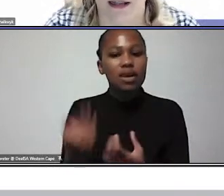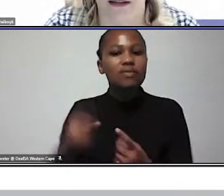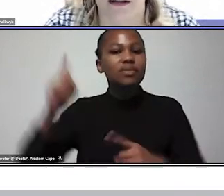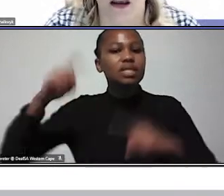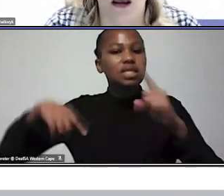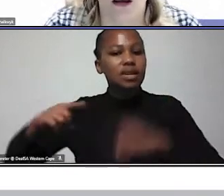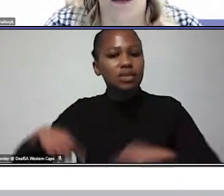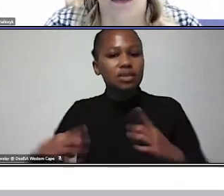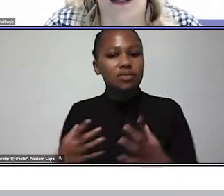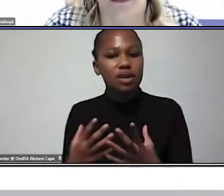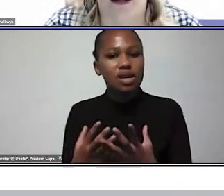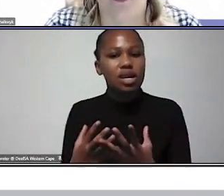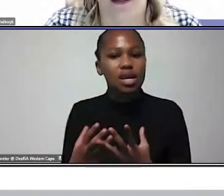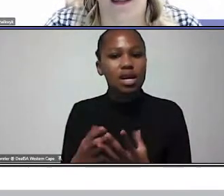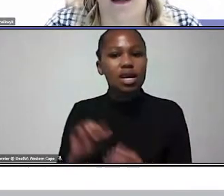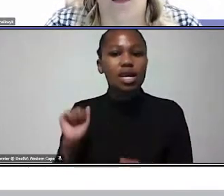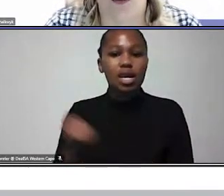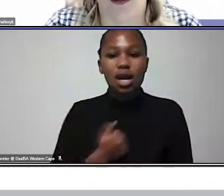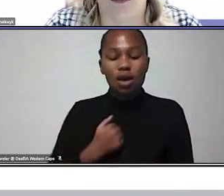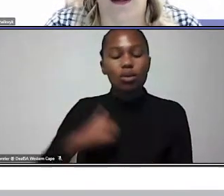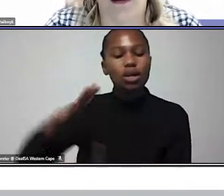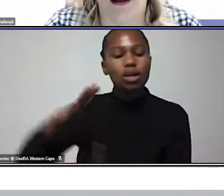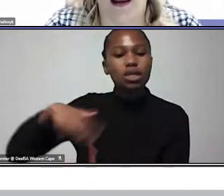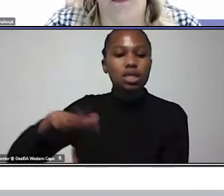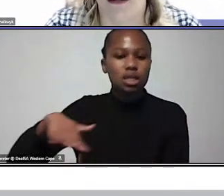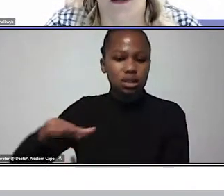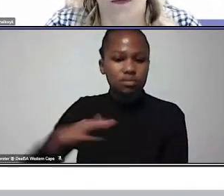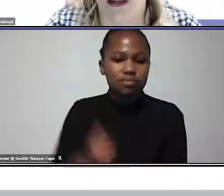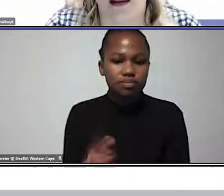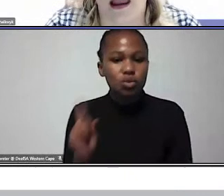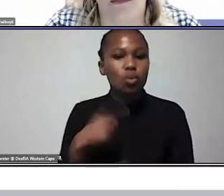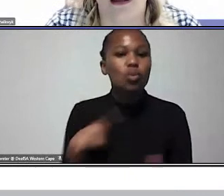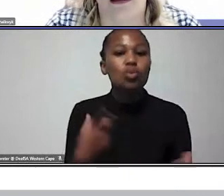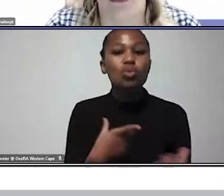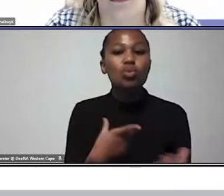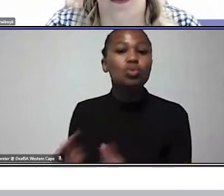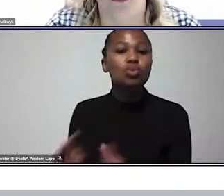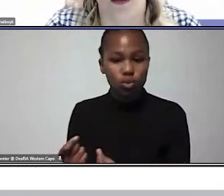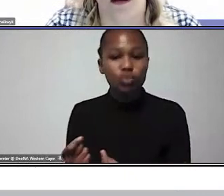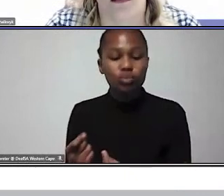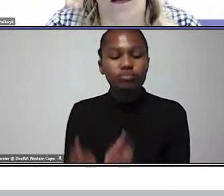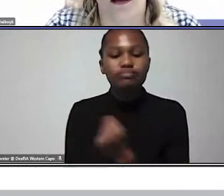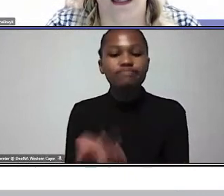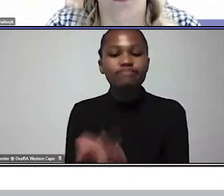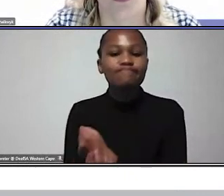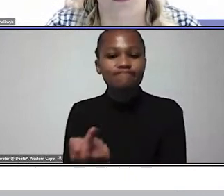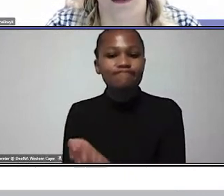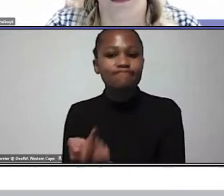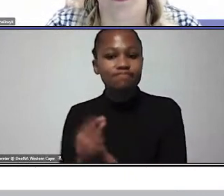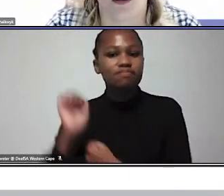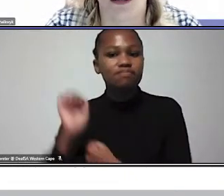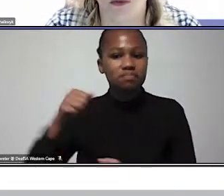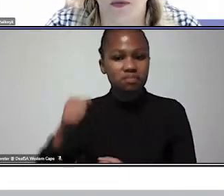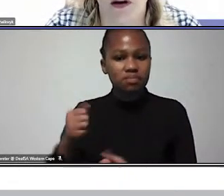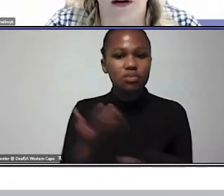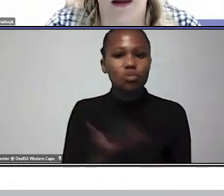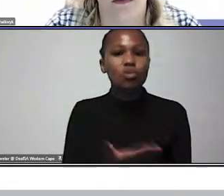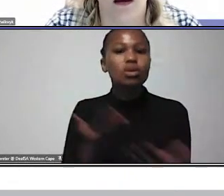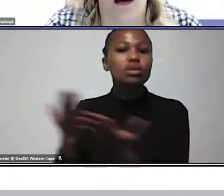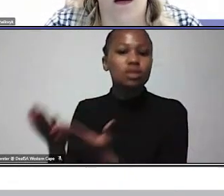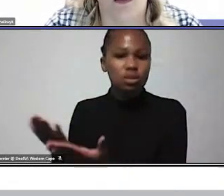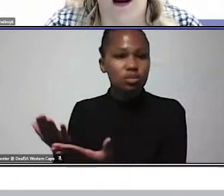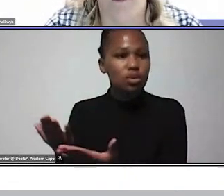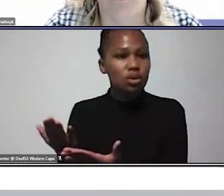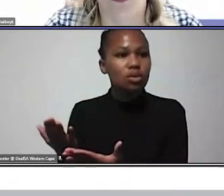tertiary sectors. So that's definitely what we're doing. And it's already happening in terms of the export competitive enhancement